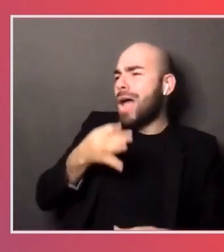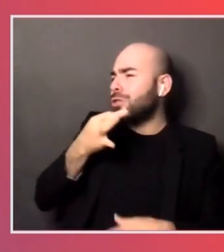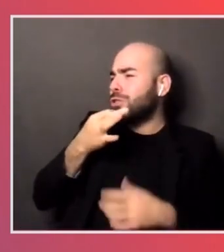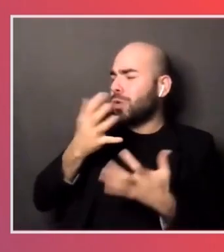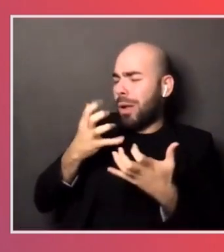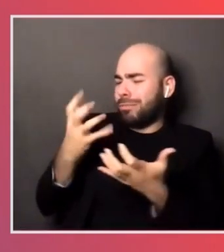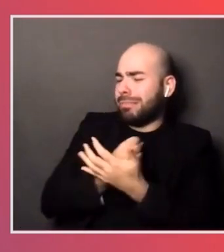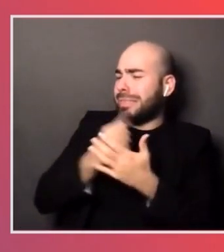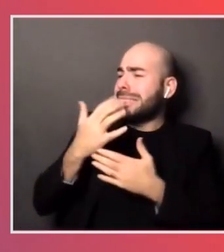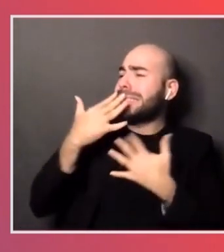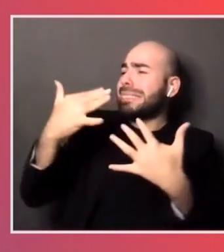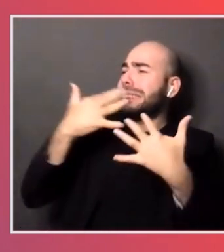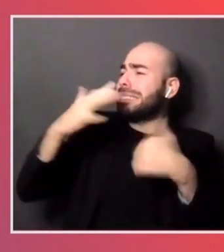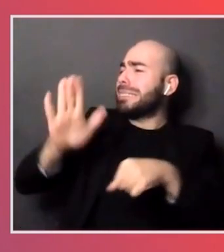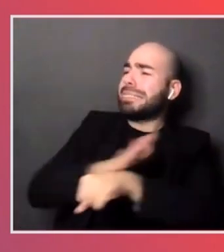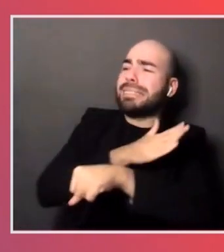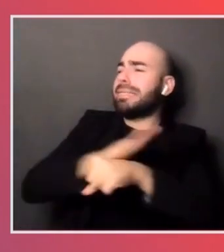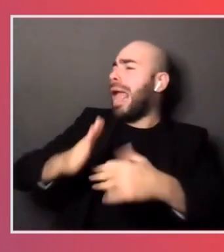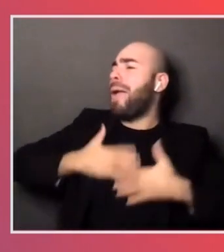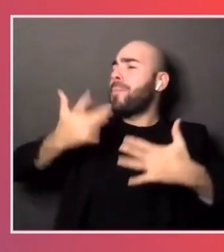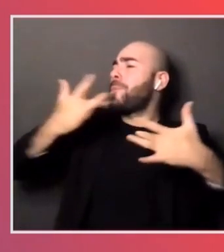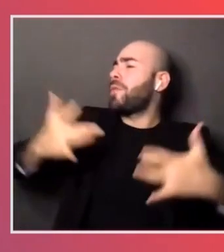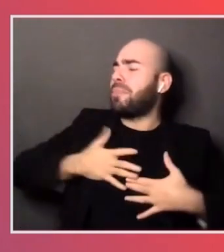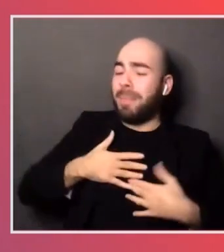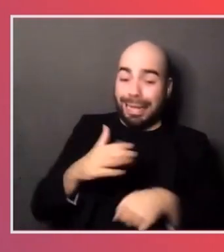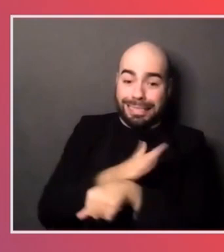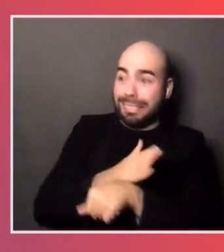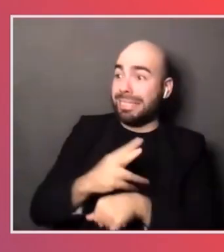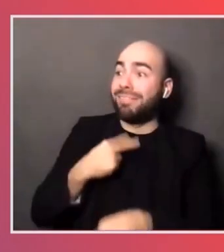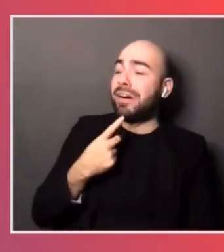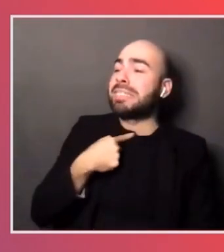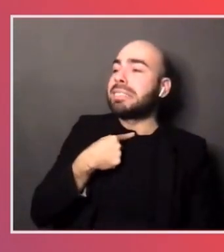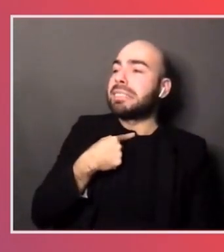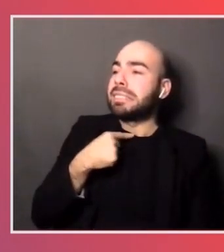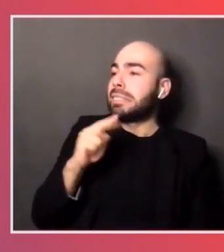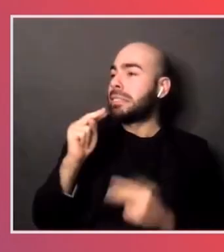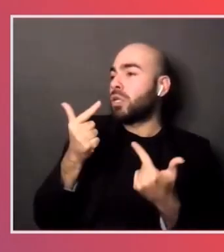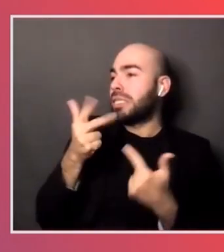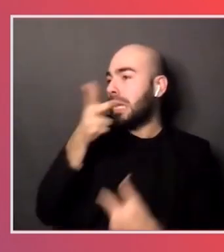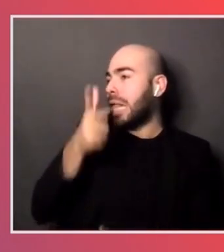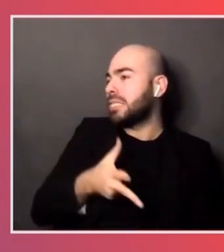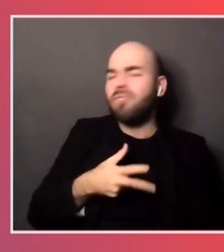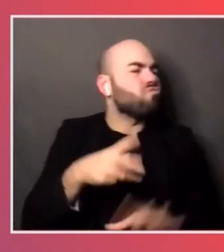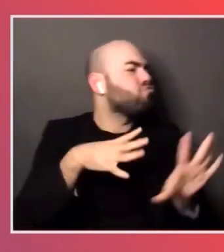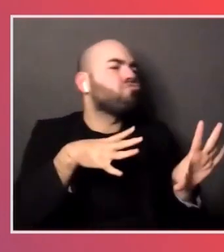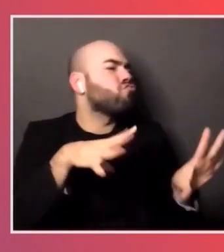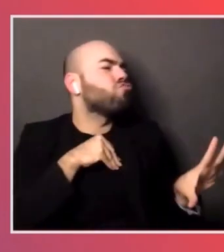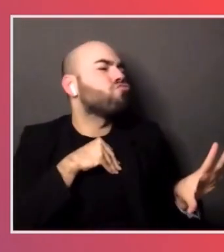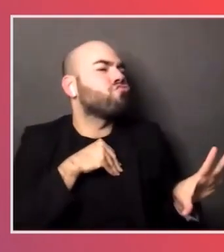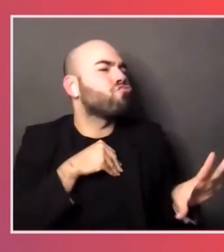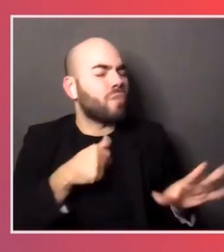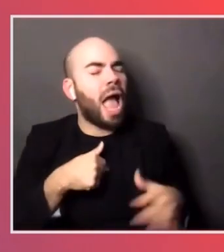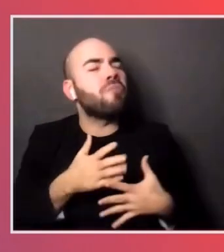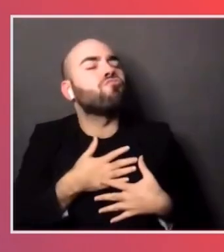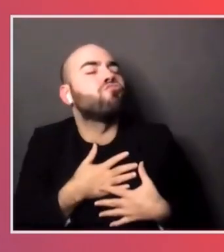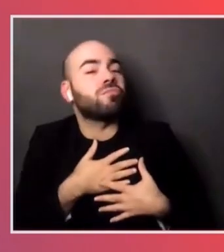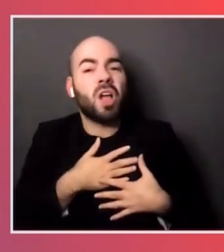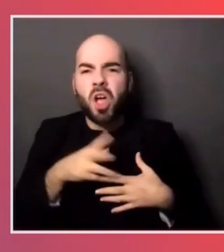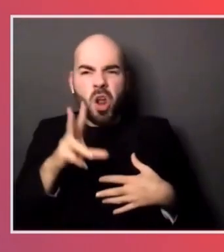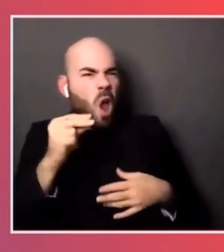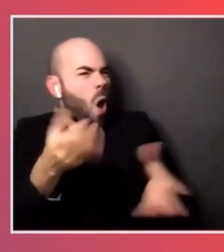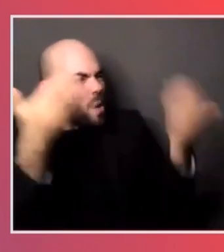It's okay. I can hear it. I hear it in my heart. Let's do it. Happy birthday to